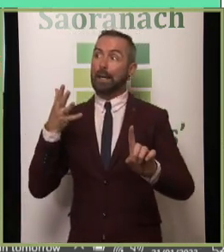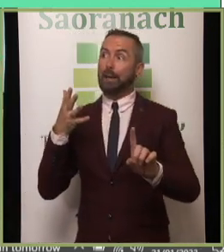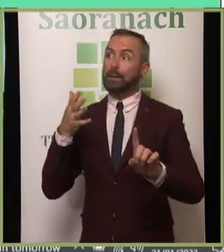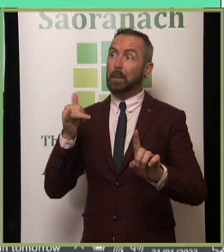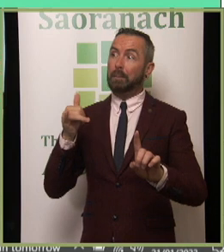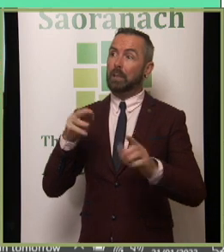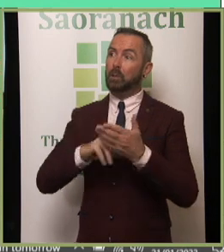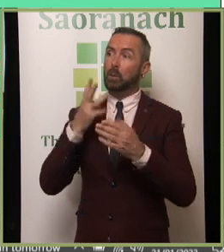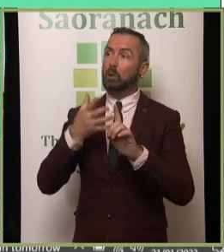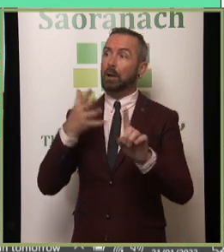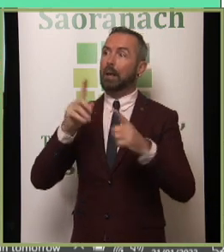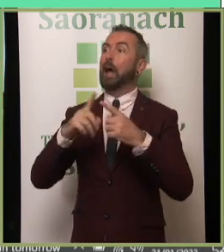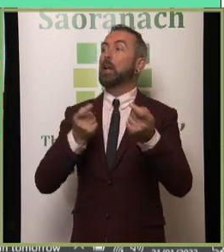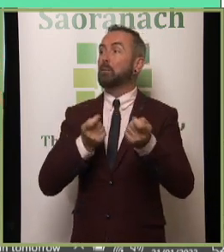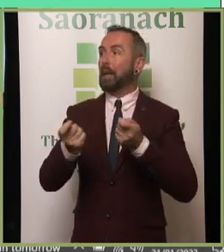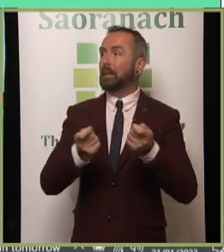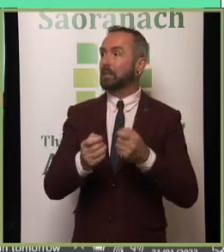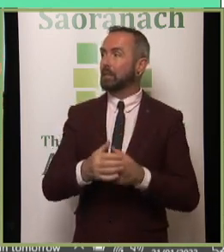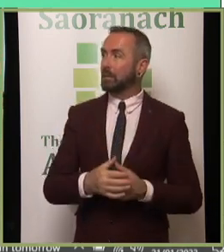Recognised and managed.